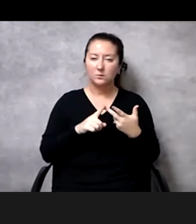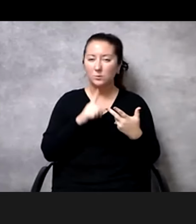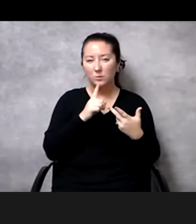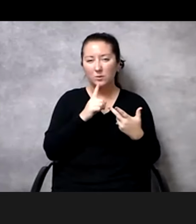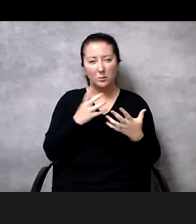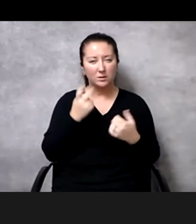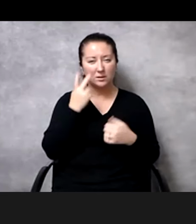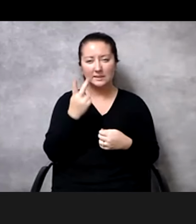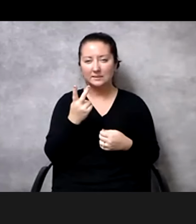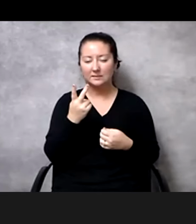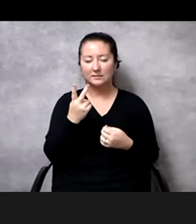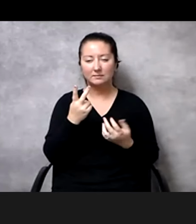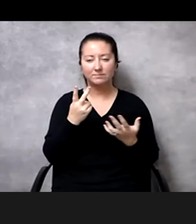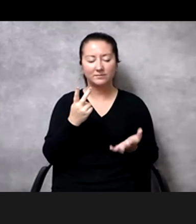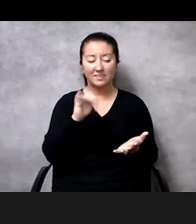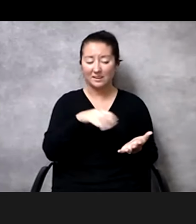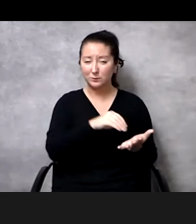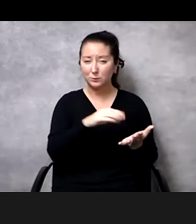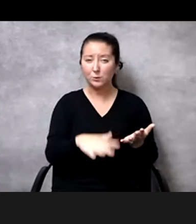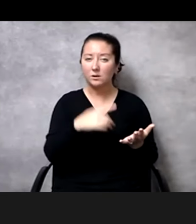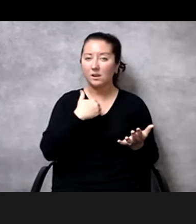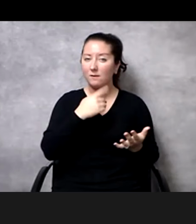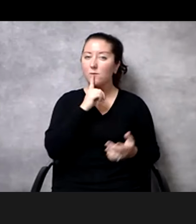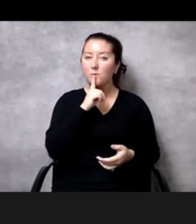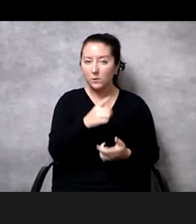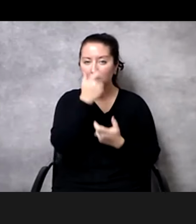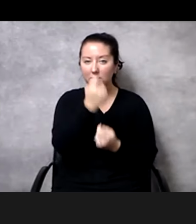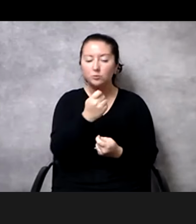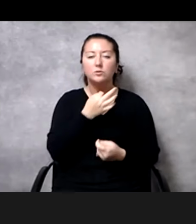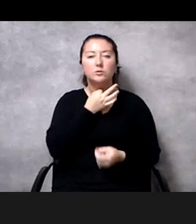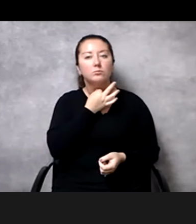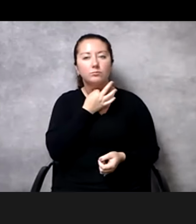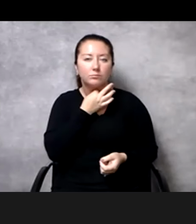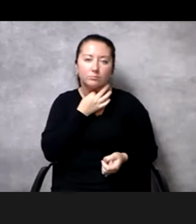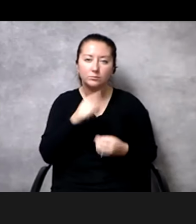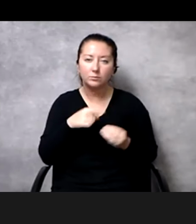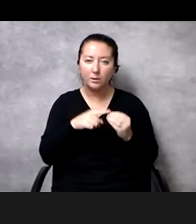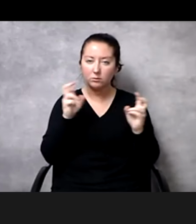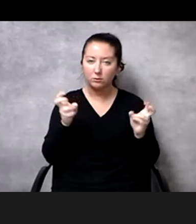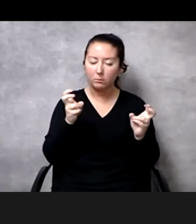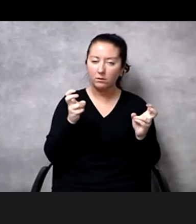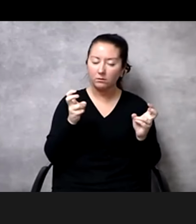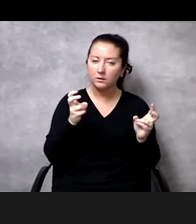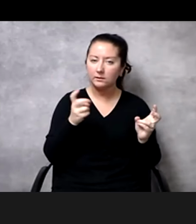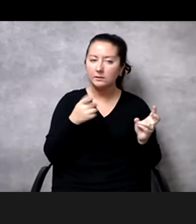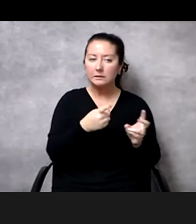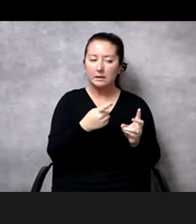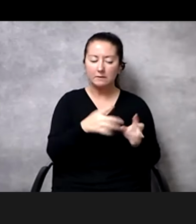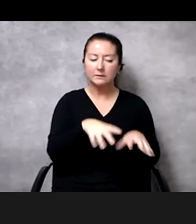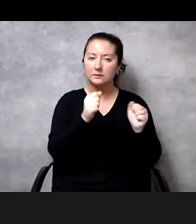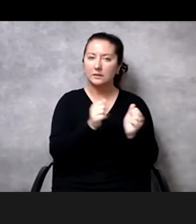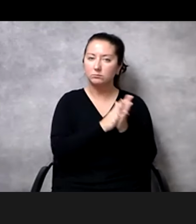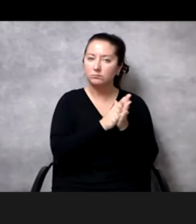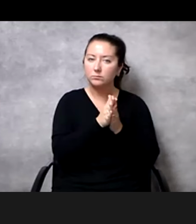want to see that the student has genuine interest and curiosity, and that they've taken some initiative and are